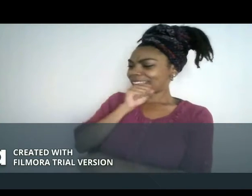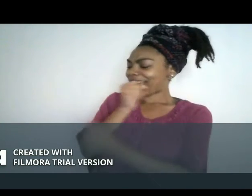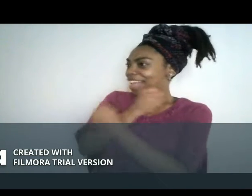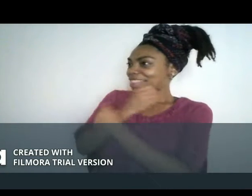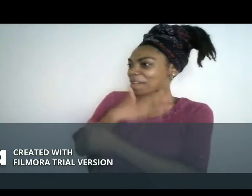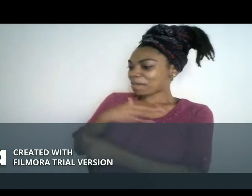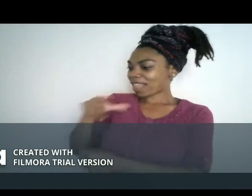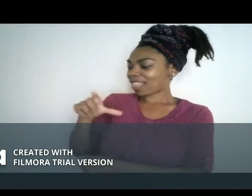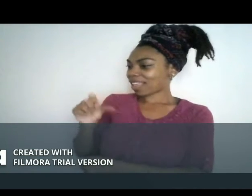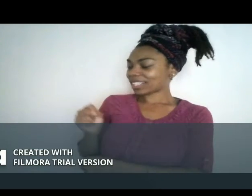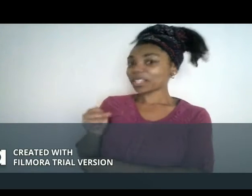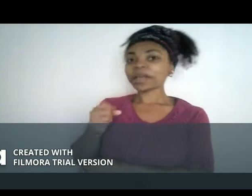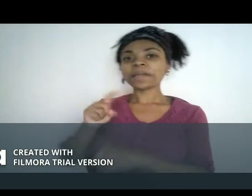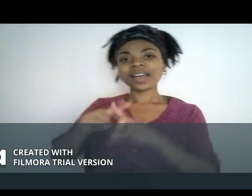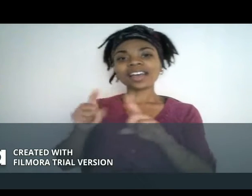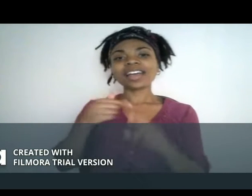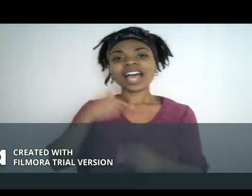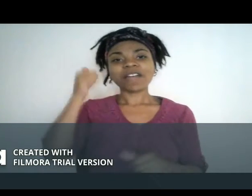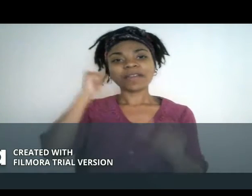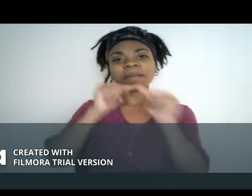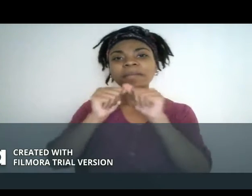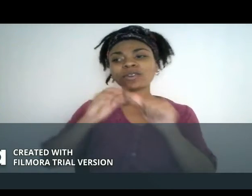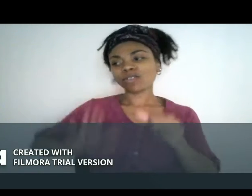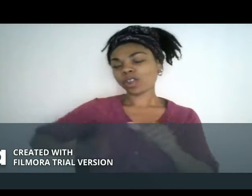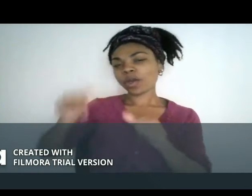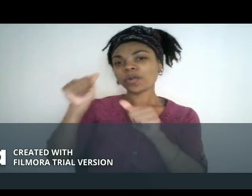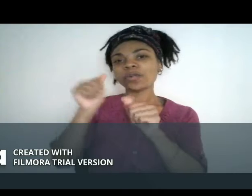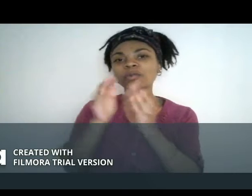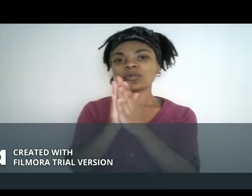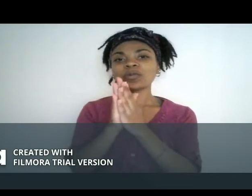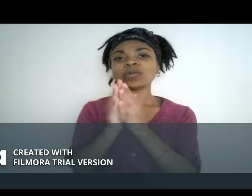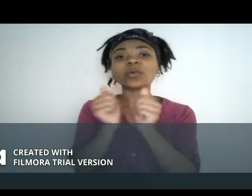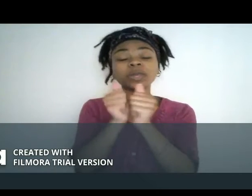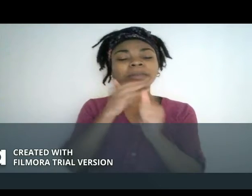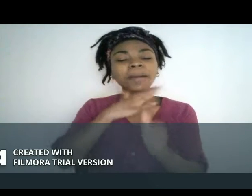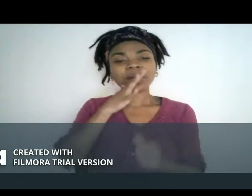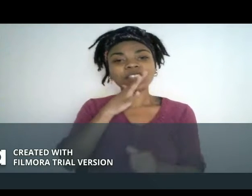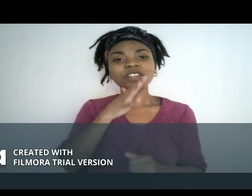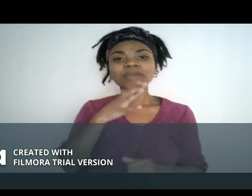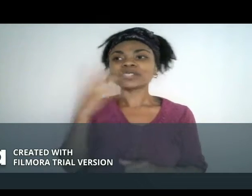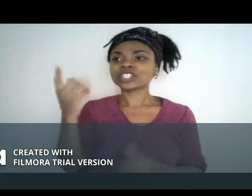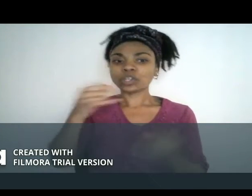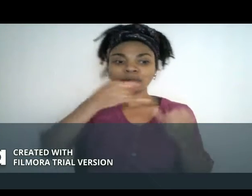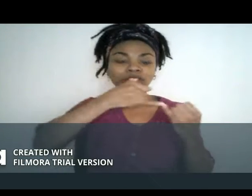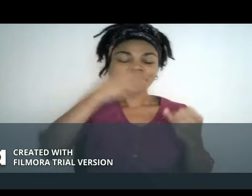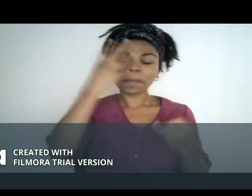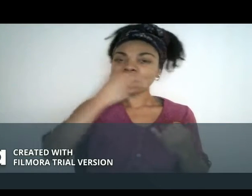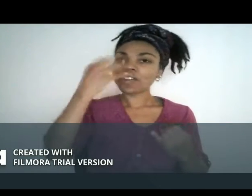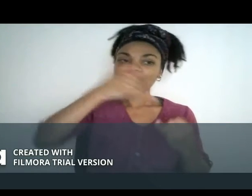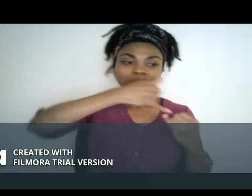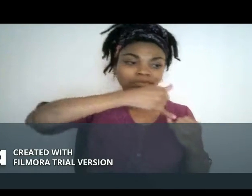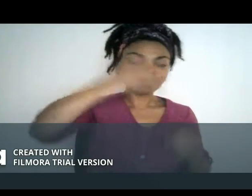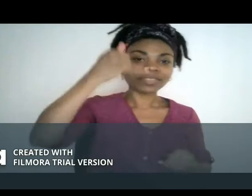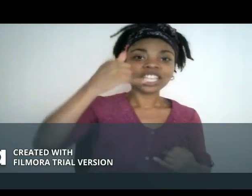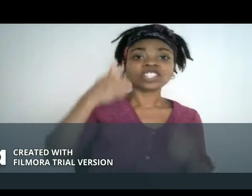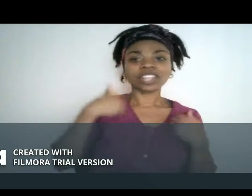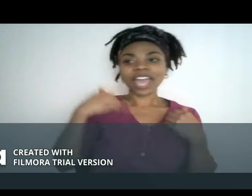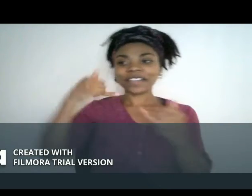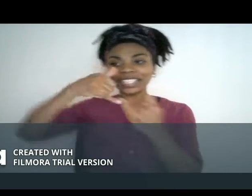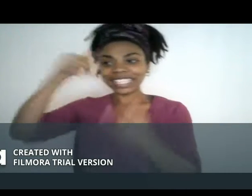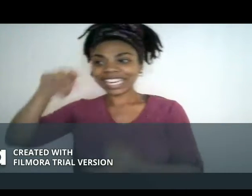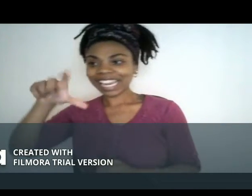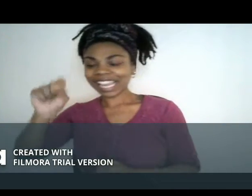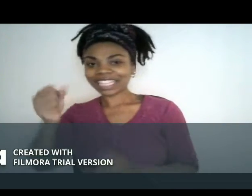remember, you know, growing up with my mother, who was stunningly beautiful, very thin, very slender all her life, had skinny legs to go with her